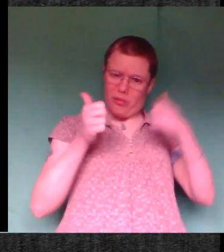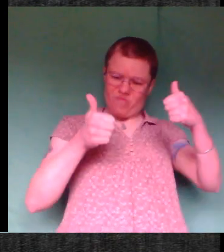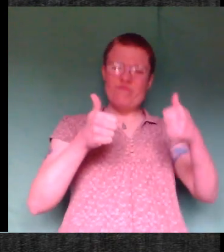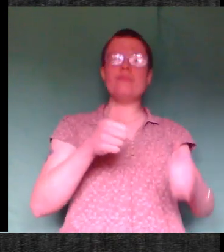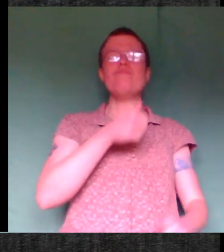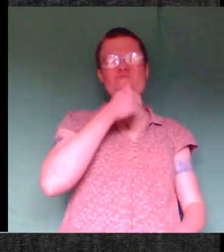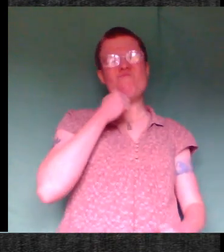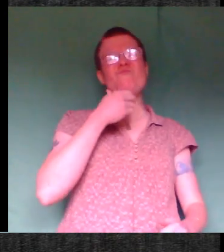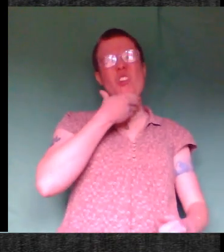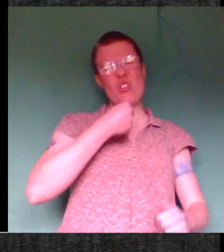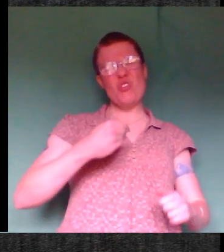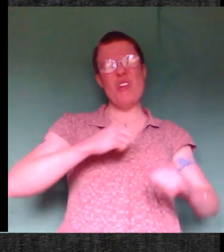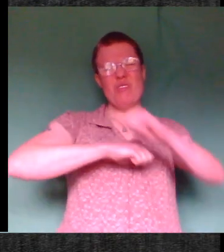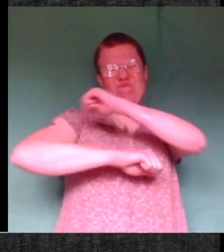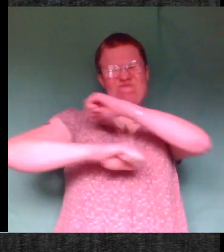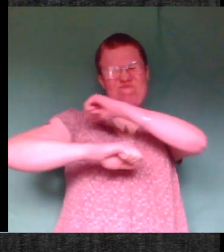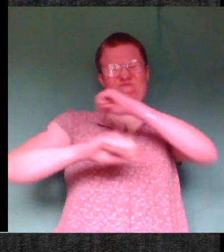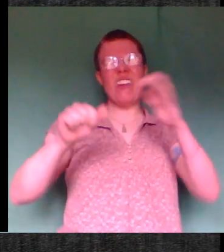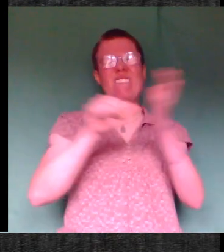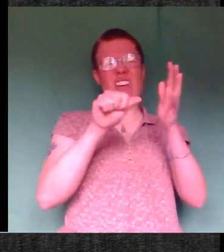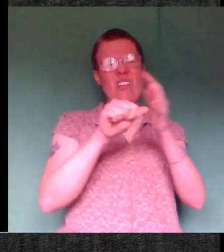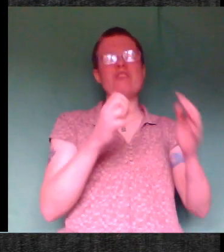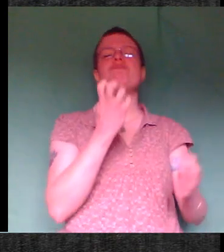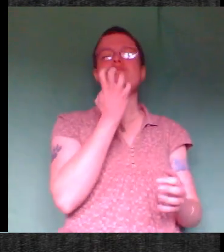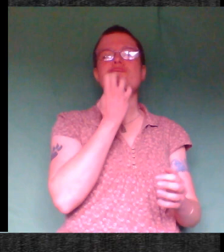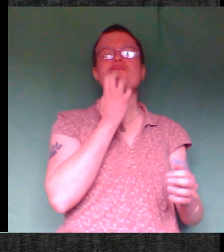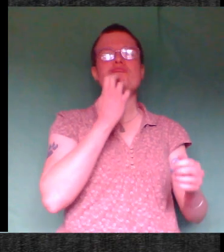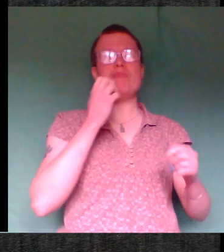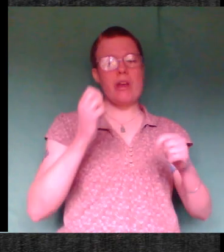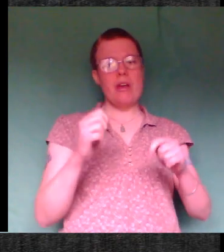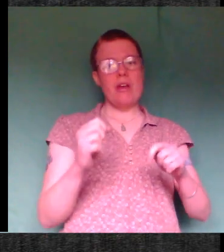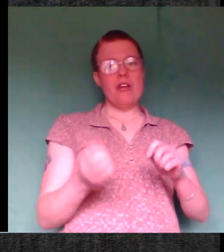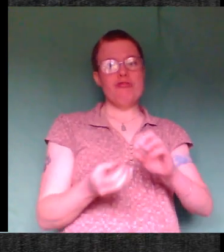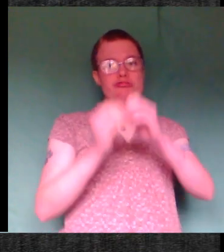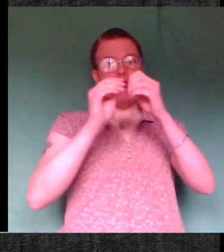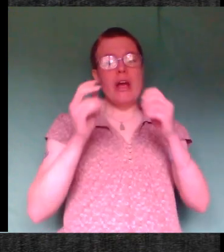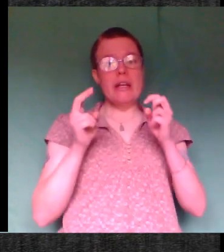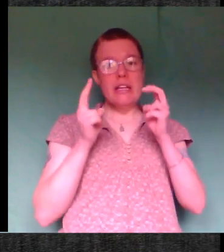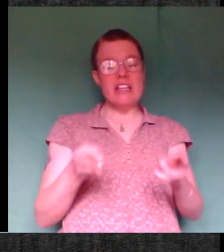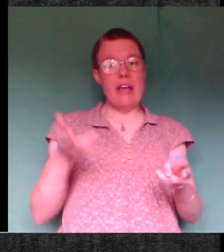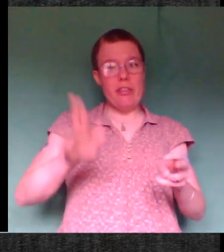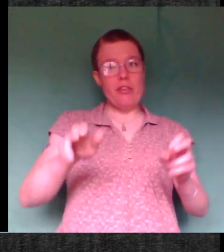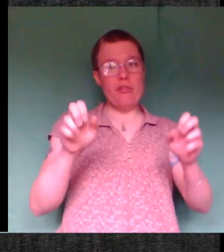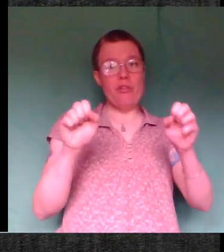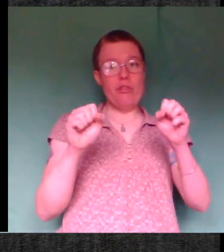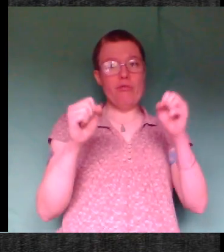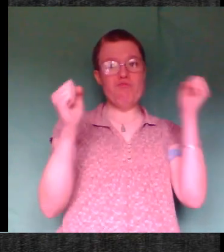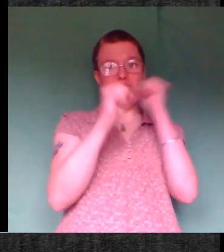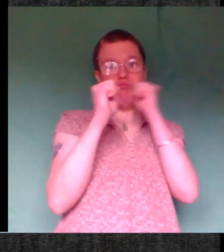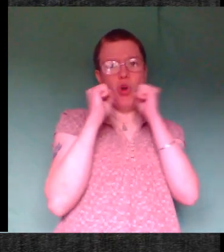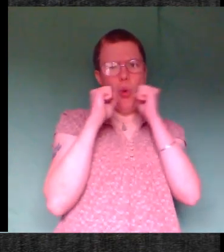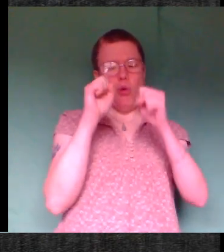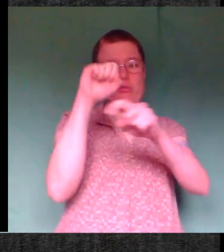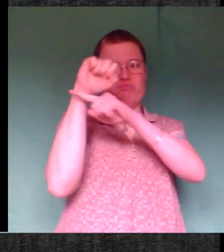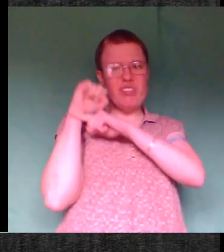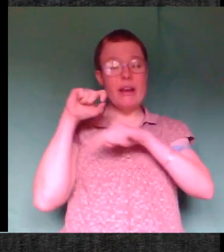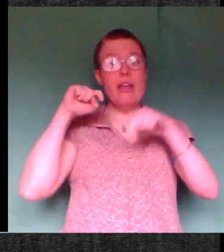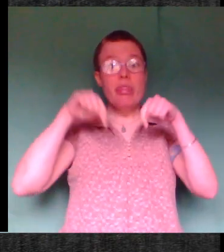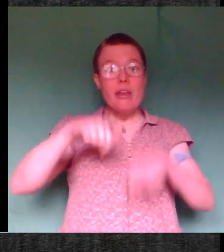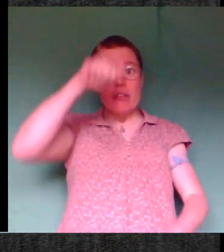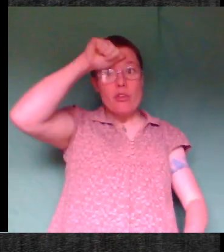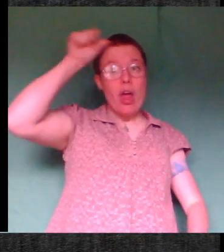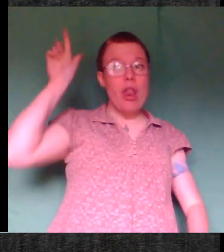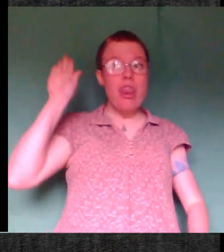that sneaking suit working out? I'm nice and dry, but it's a little hard to move. Bear with it. It's designed to prevent hypothermia. This